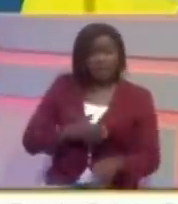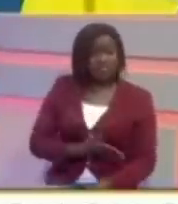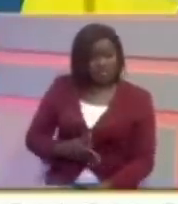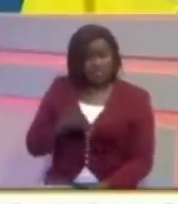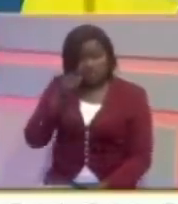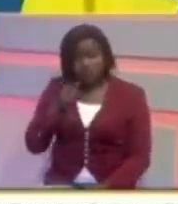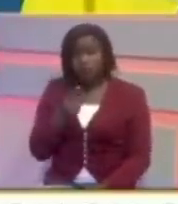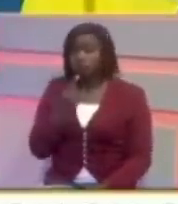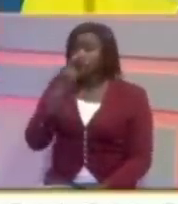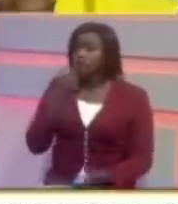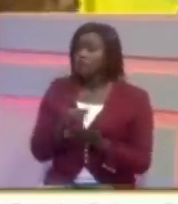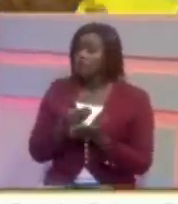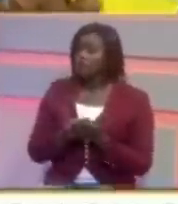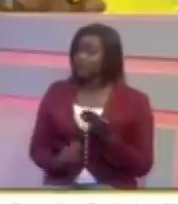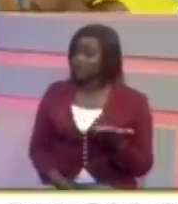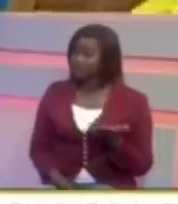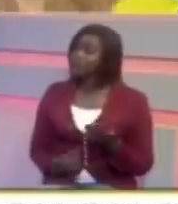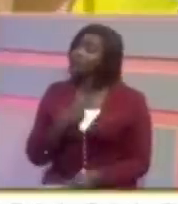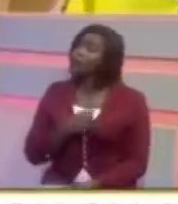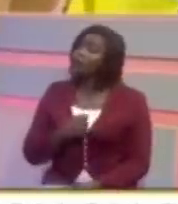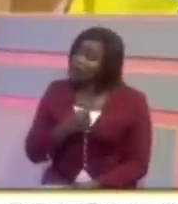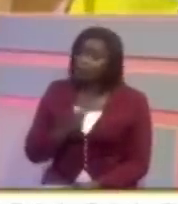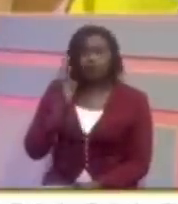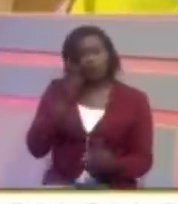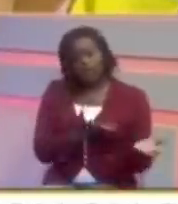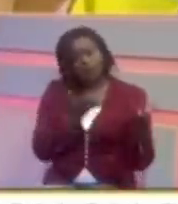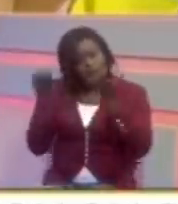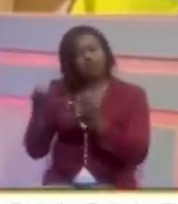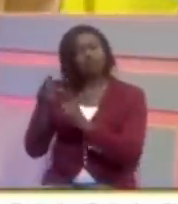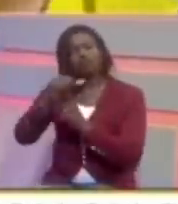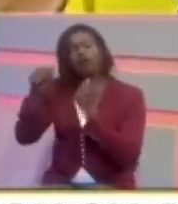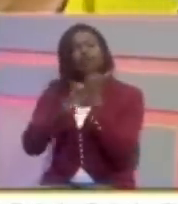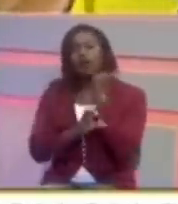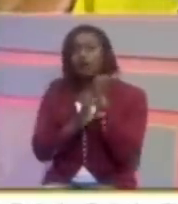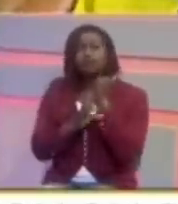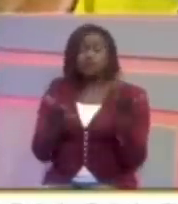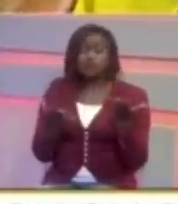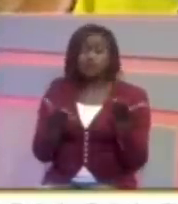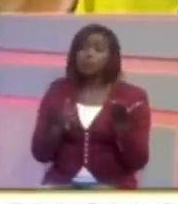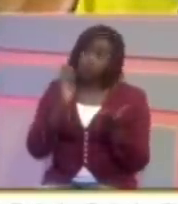after money. Sorry, we are going to import. Big imports.